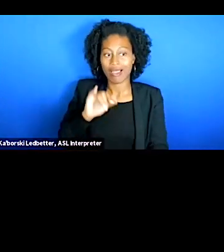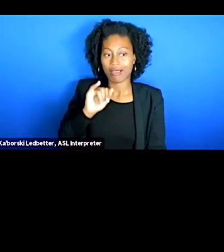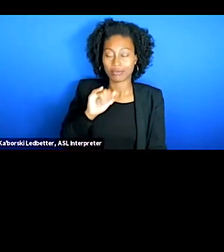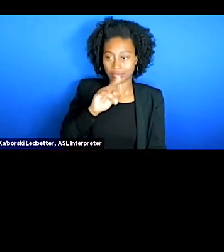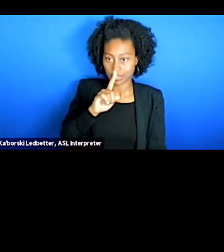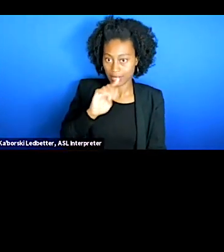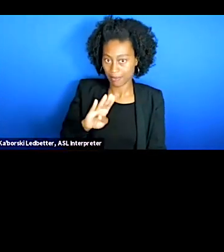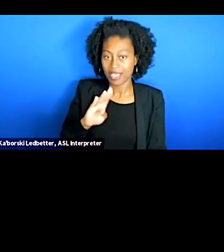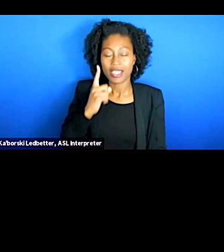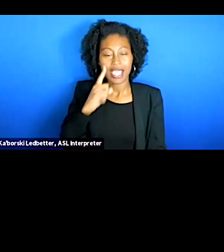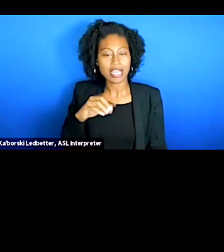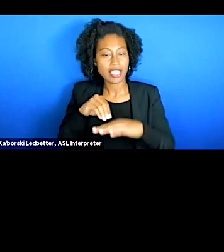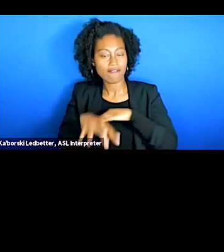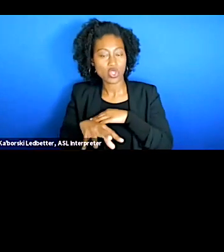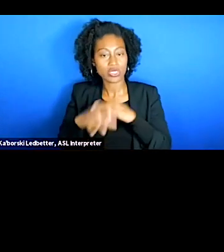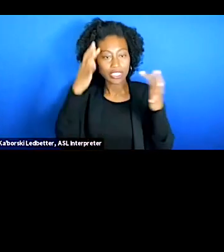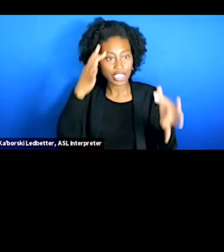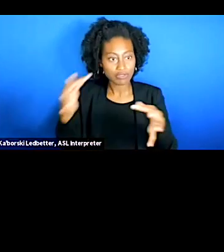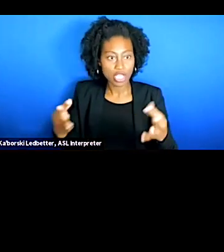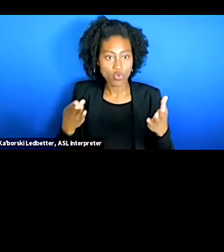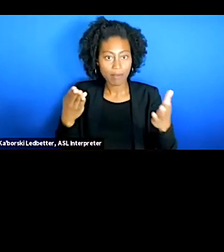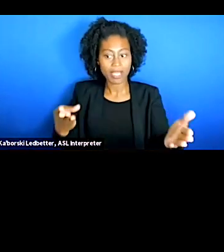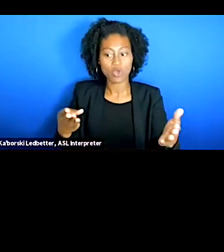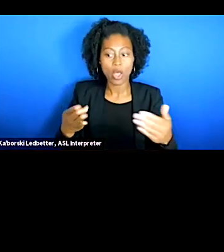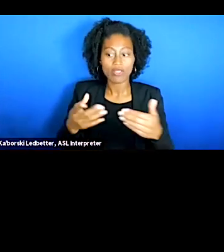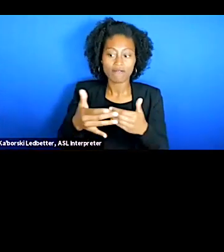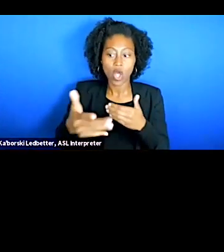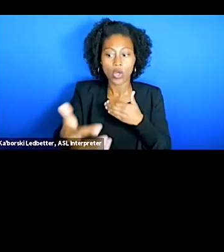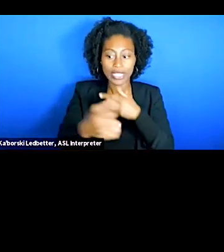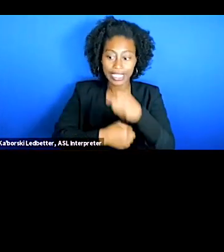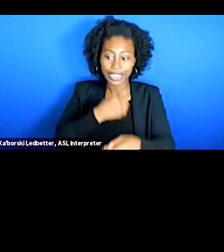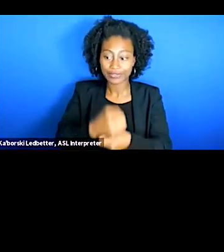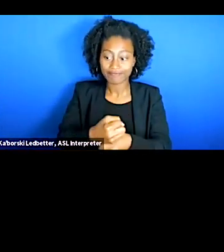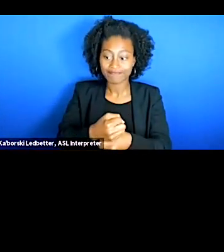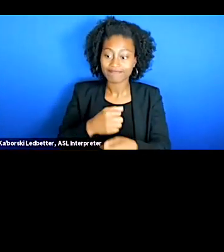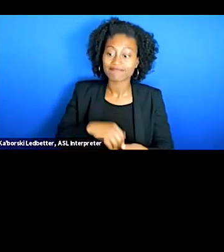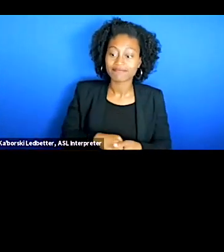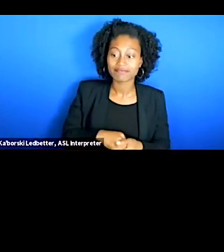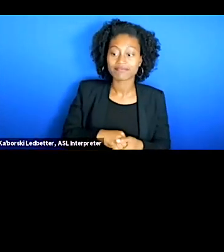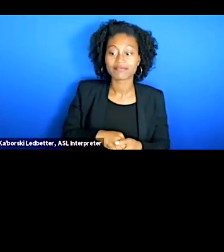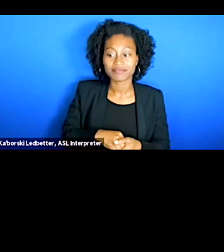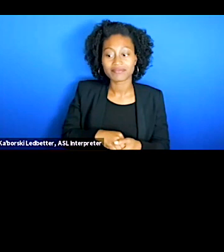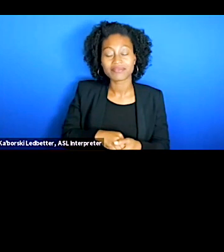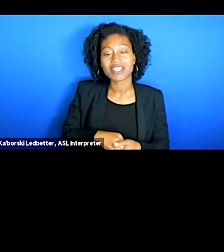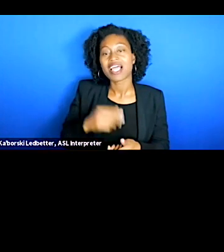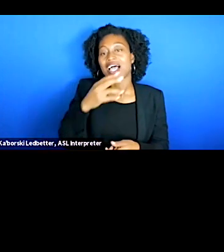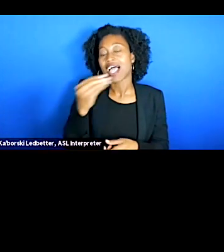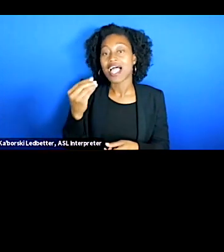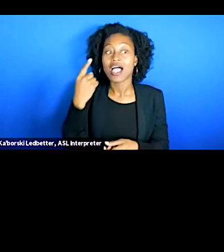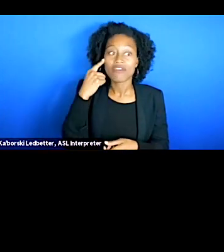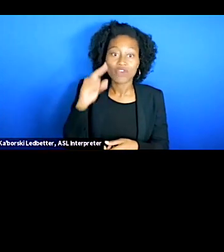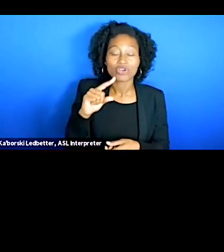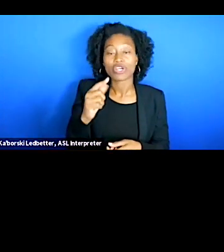and recommendations in the following years. For this project, my team, consisting of a graduate researcher and